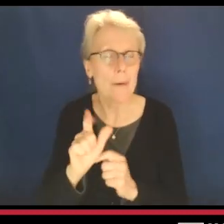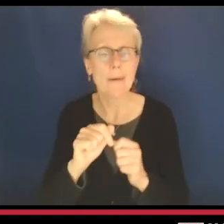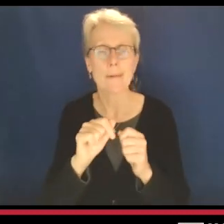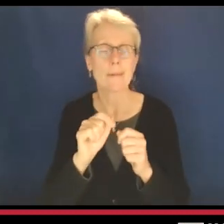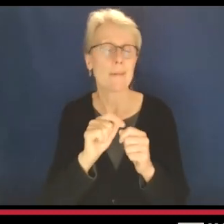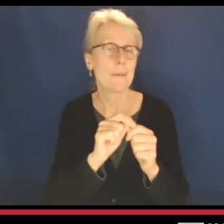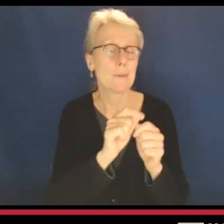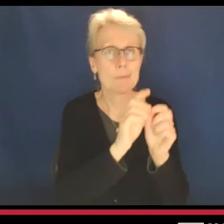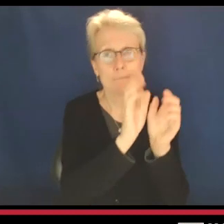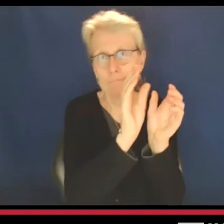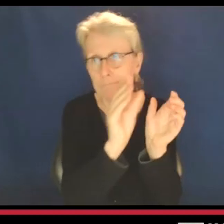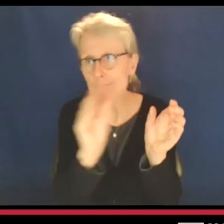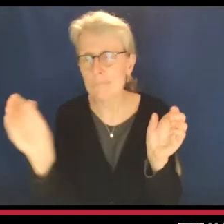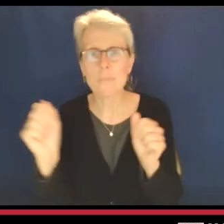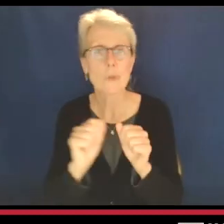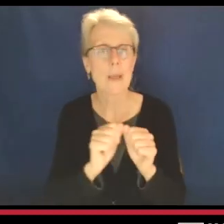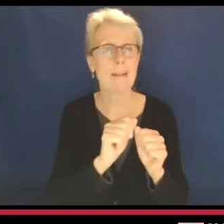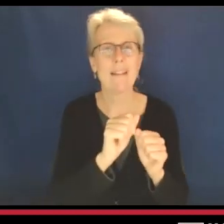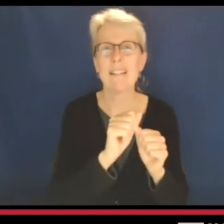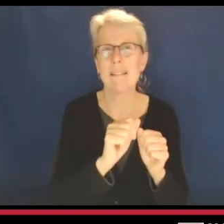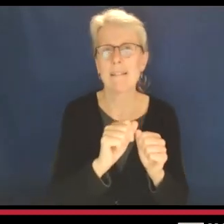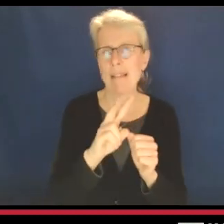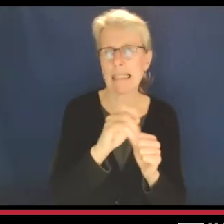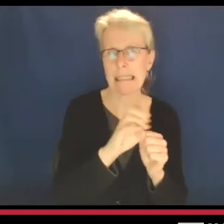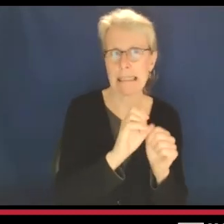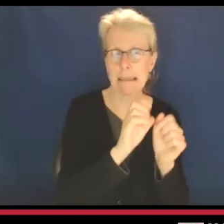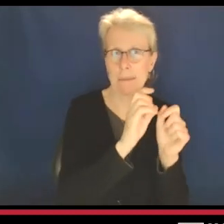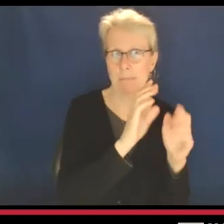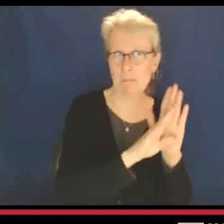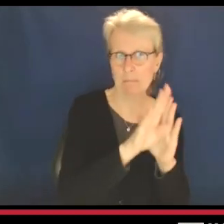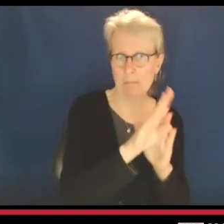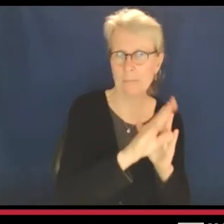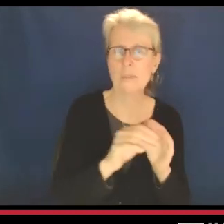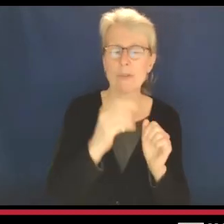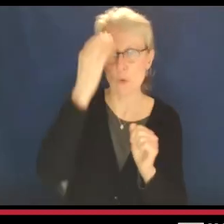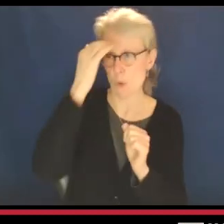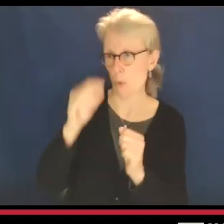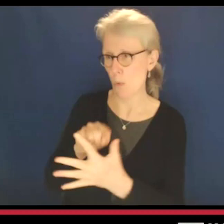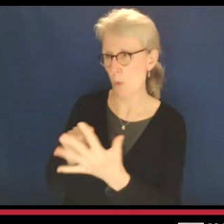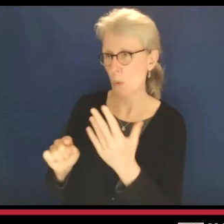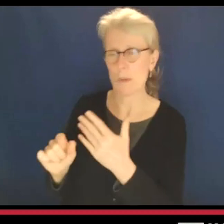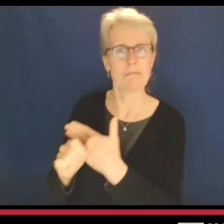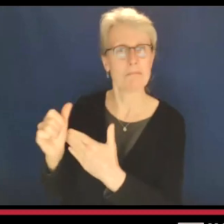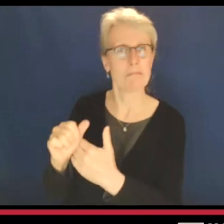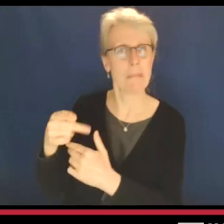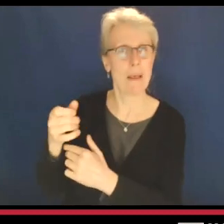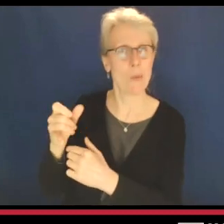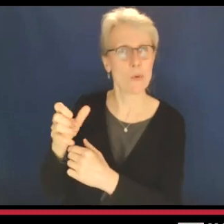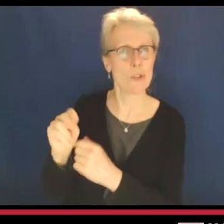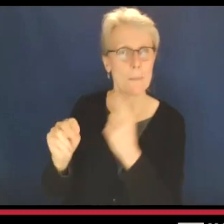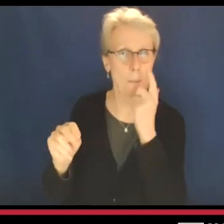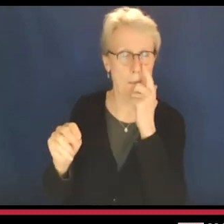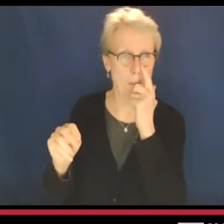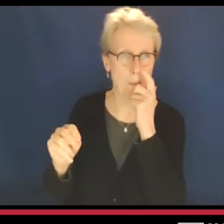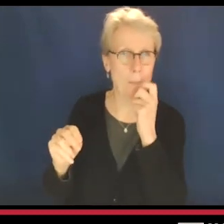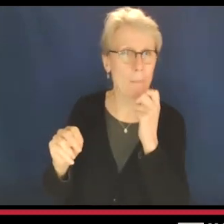you try to develop vaccines against a range of known pathogens. Again, as I mentioned before, as practice essentially as